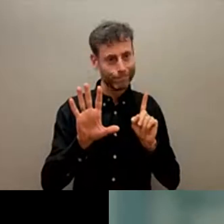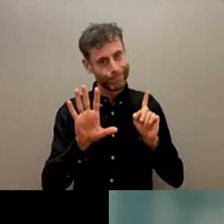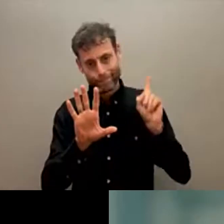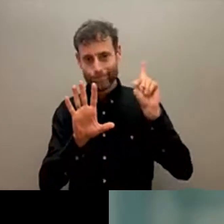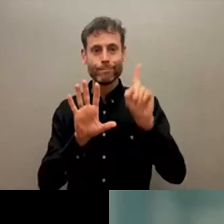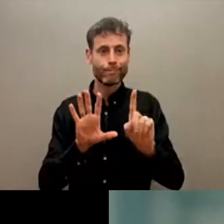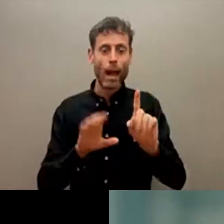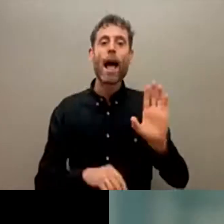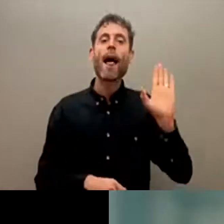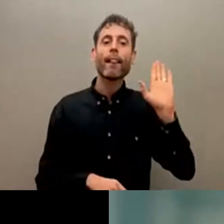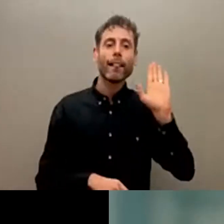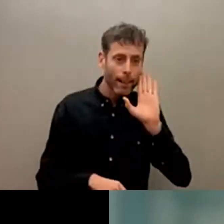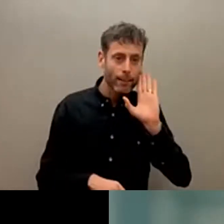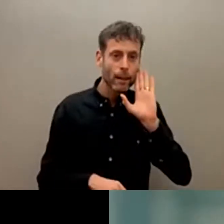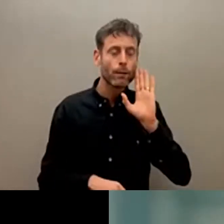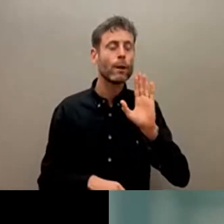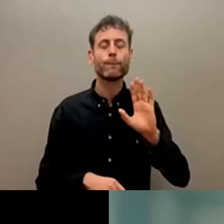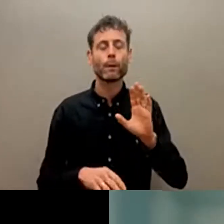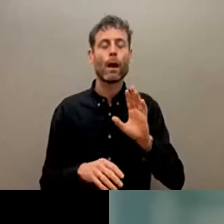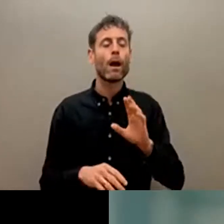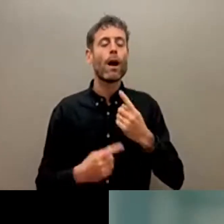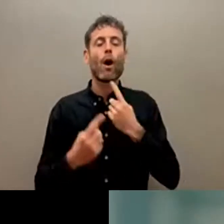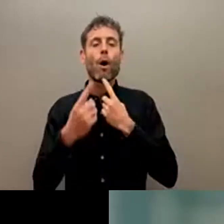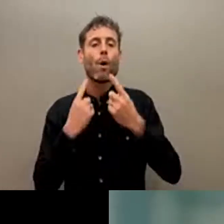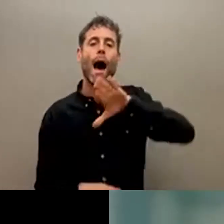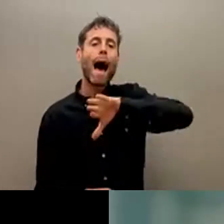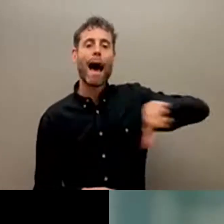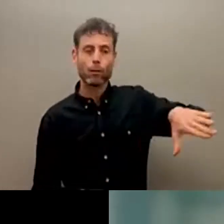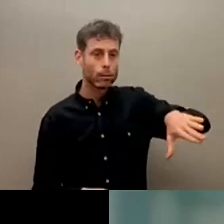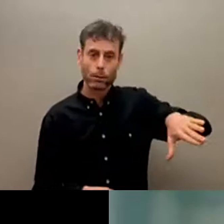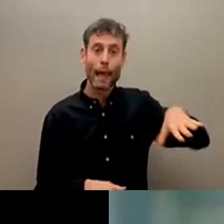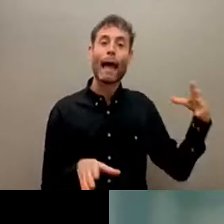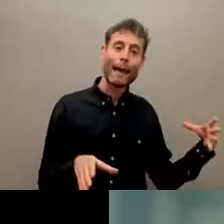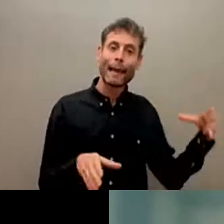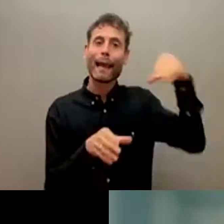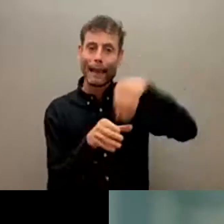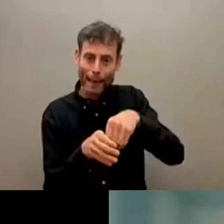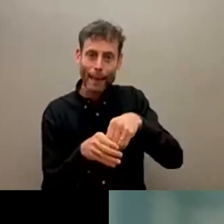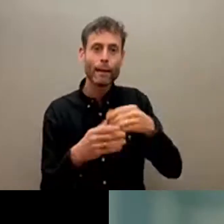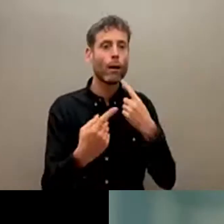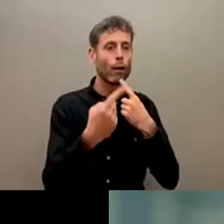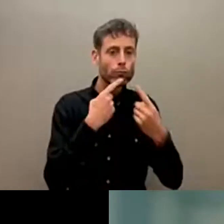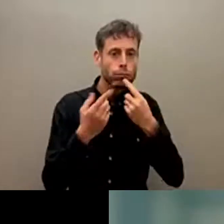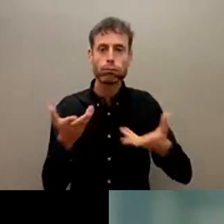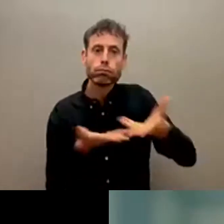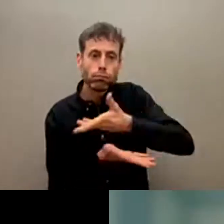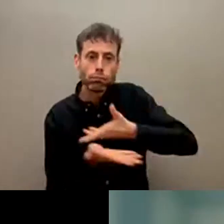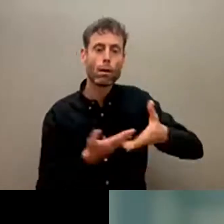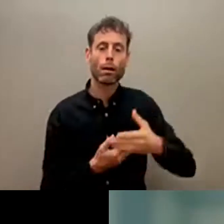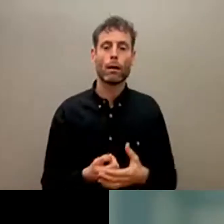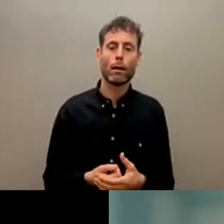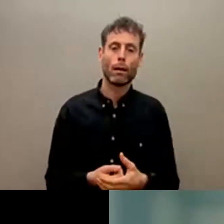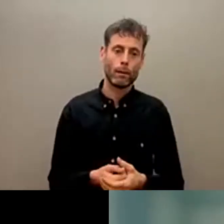important. I'm not going to speak too long because I'm conscious of the time, but I'm going to now pass it over.